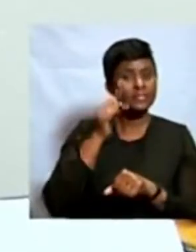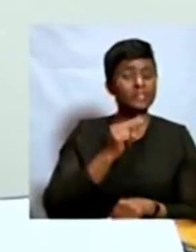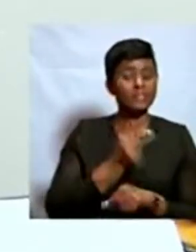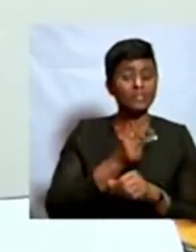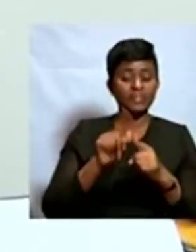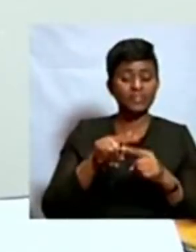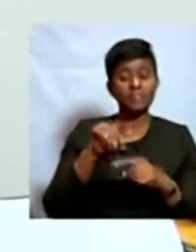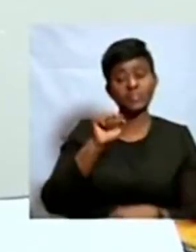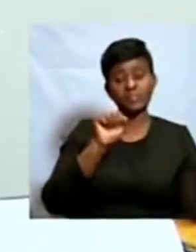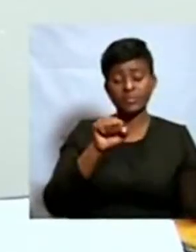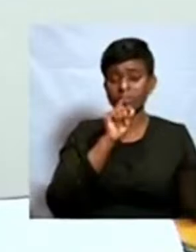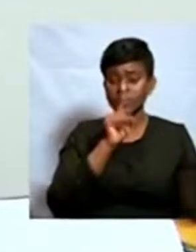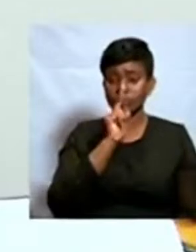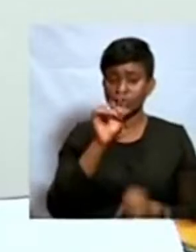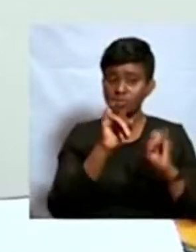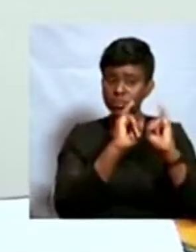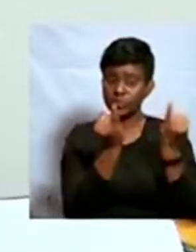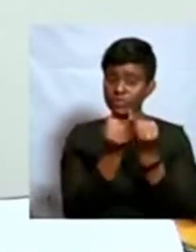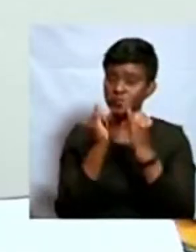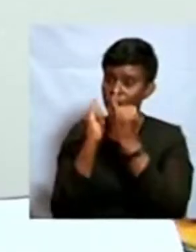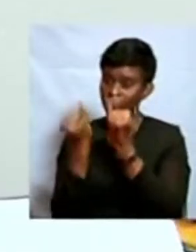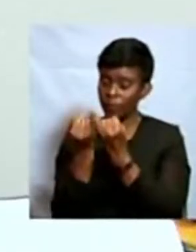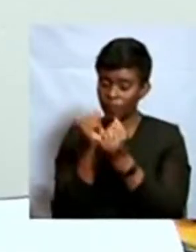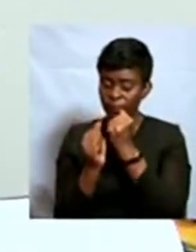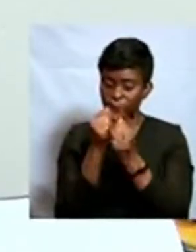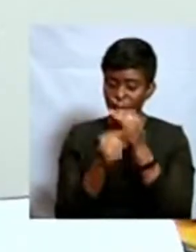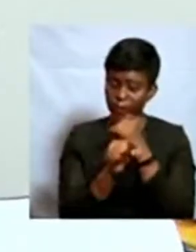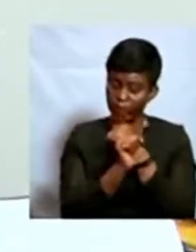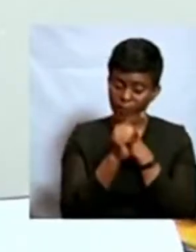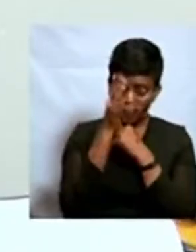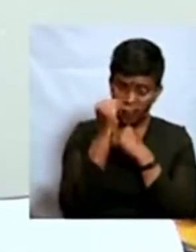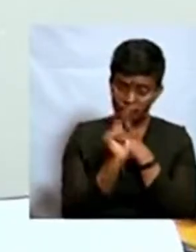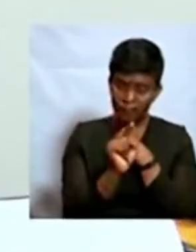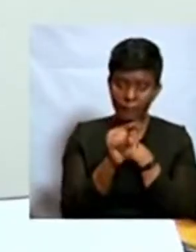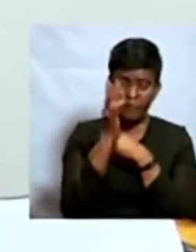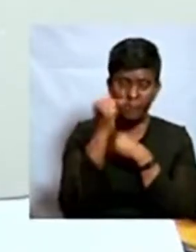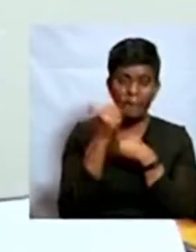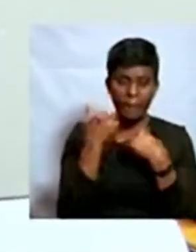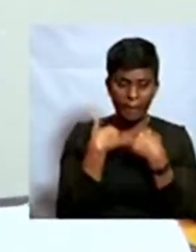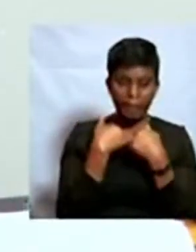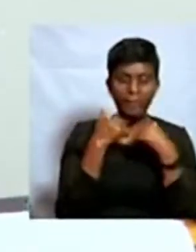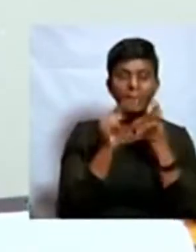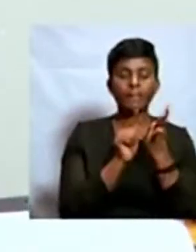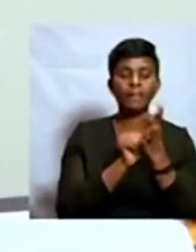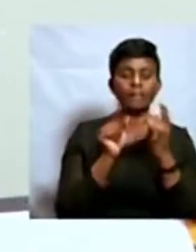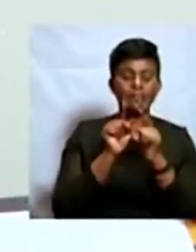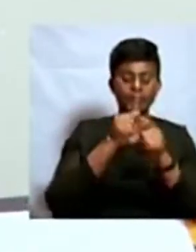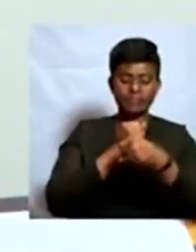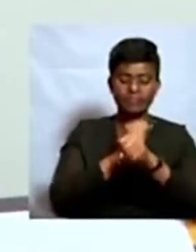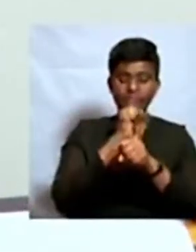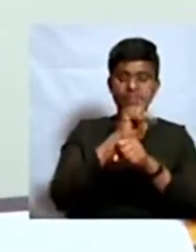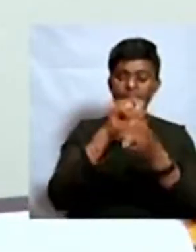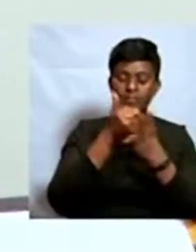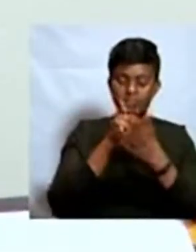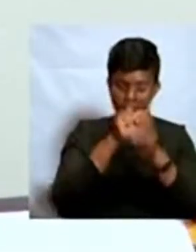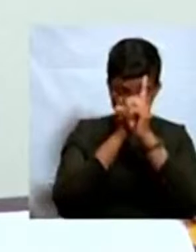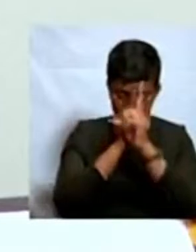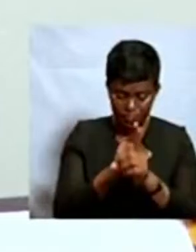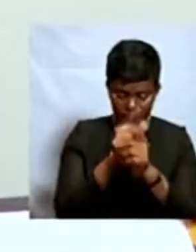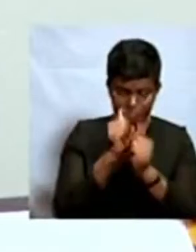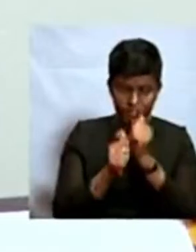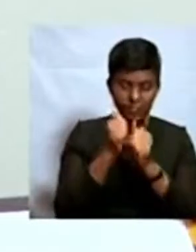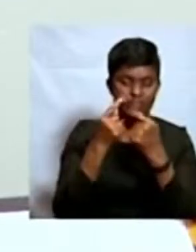But otherwise, institutions this is why there is an act to ensure that all decisions that are